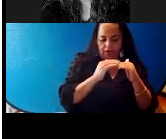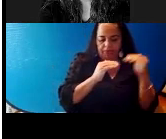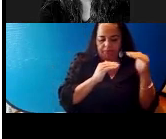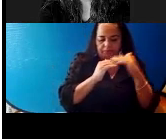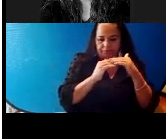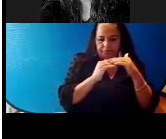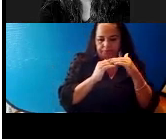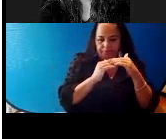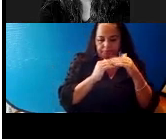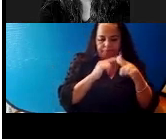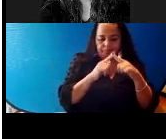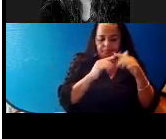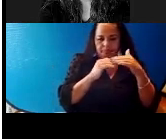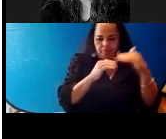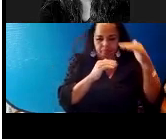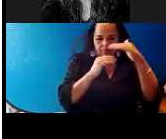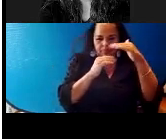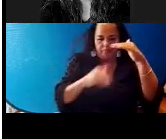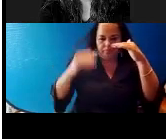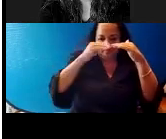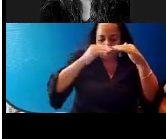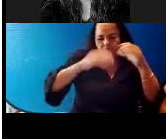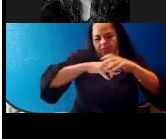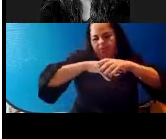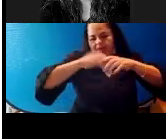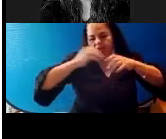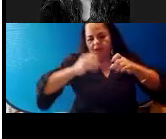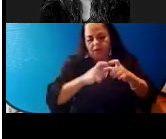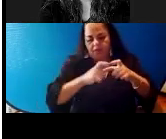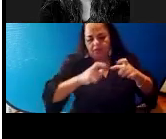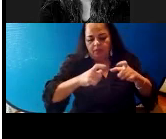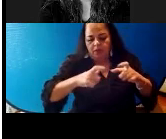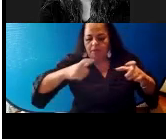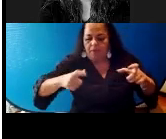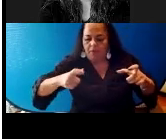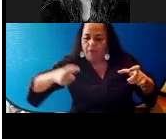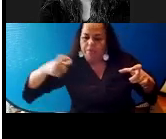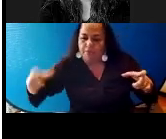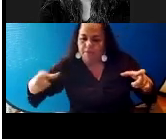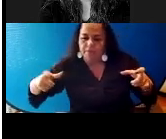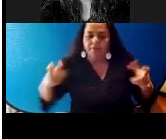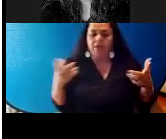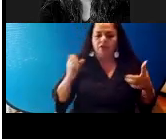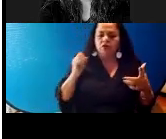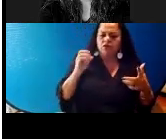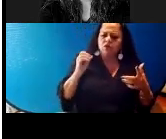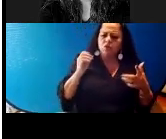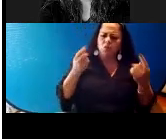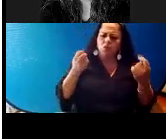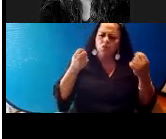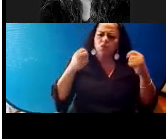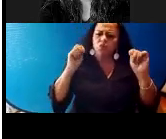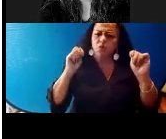that outside layer is the sort of more classic services that we think of, right? And so really trying to just